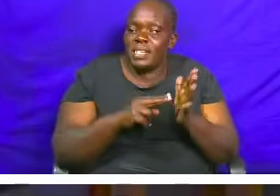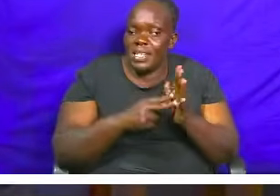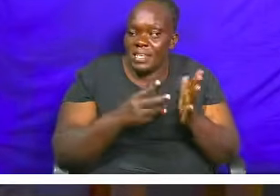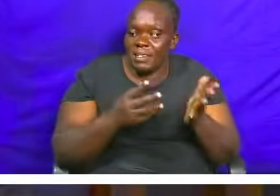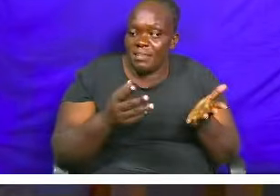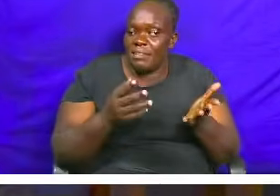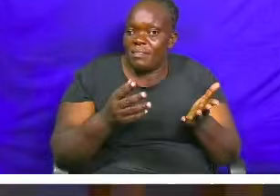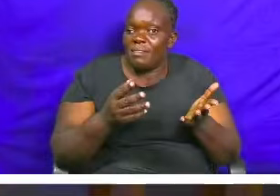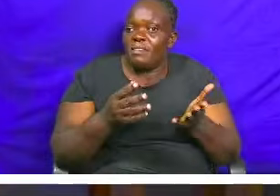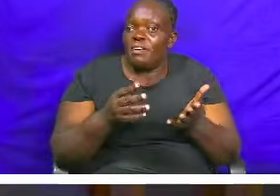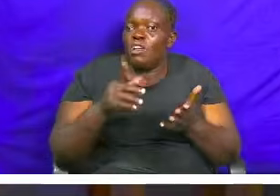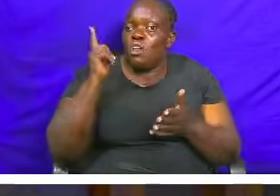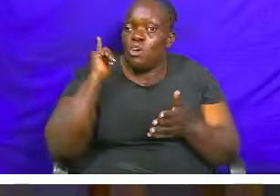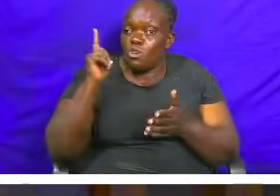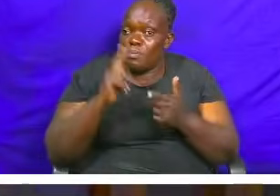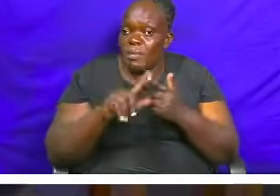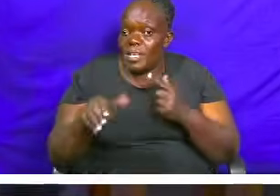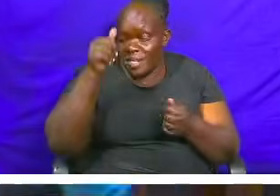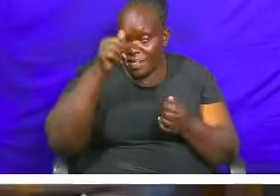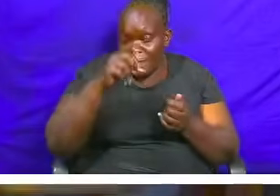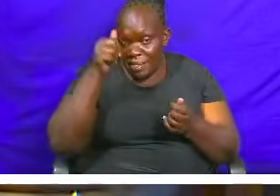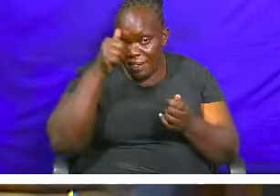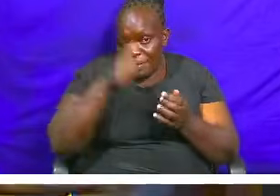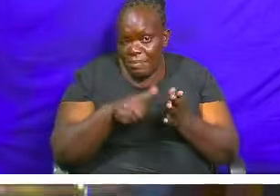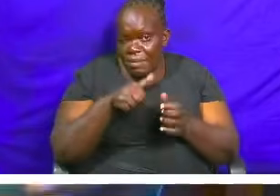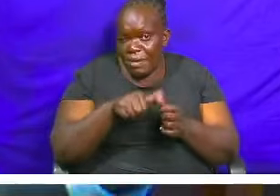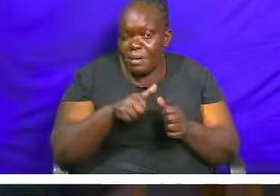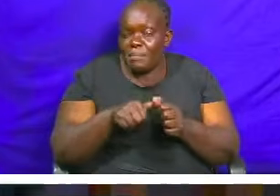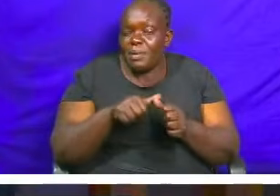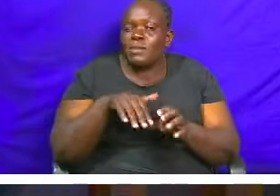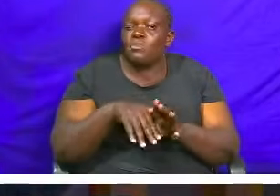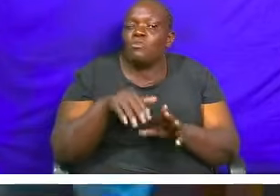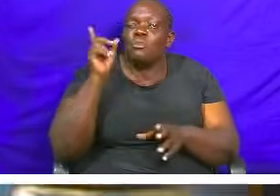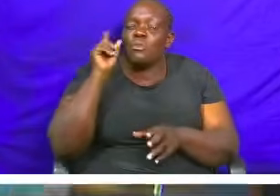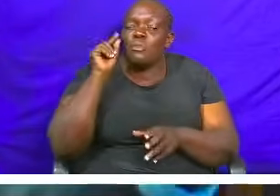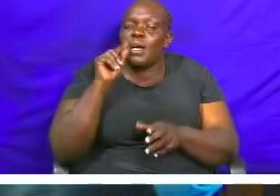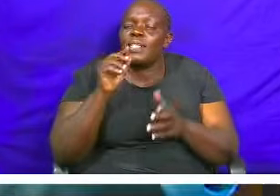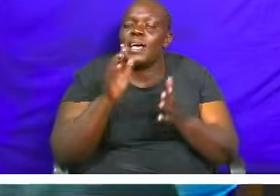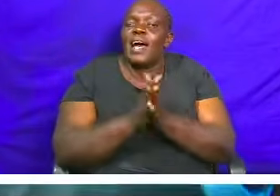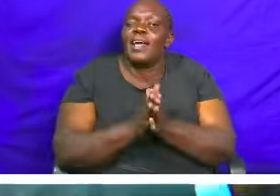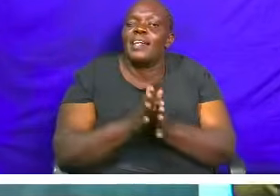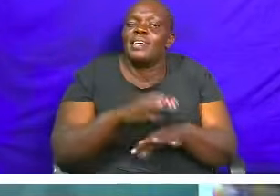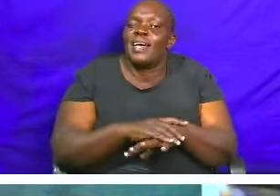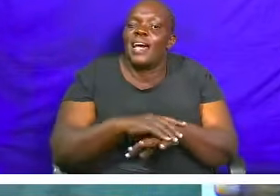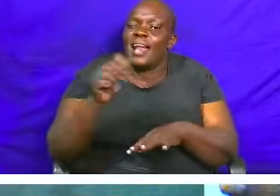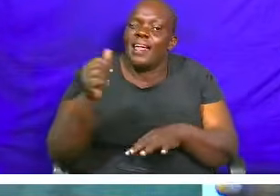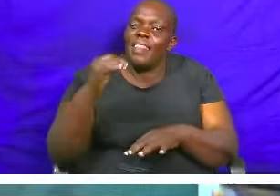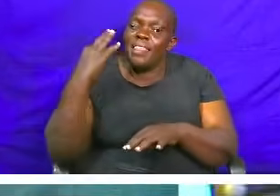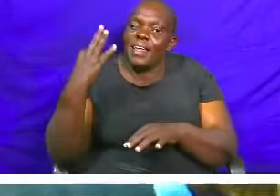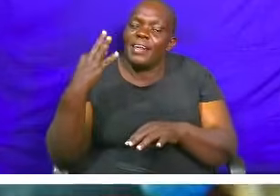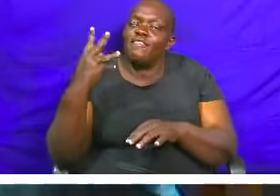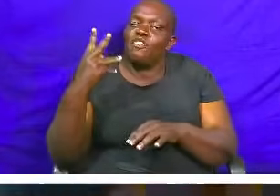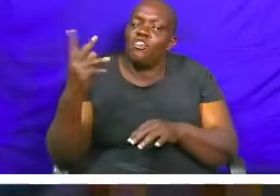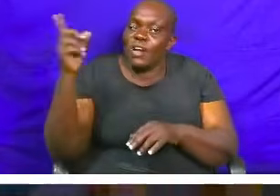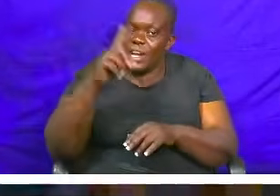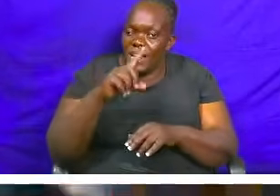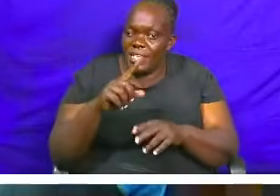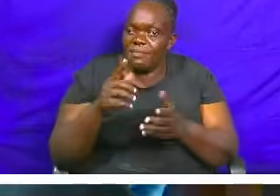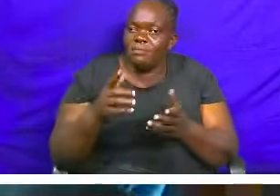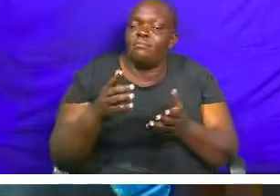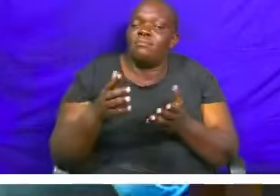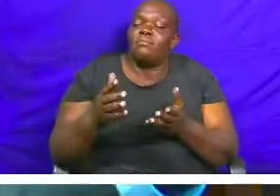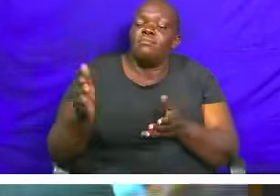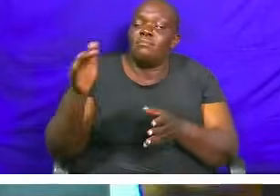the ship loads. But remember, the ship takes 10 days to get to Mombasa. And it takes another like 3-4 days to offload. So by the time you